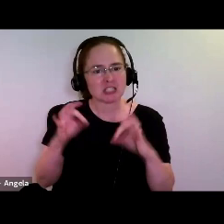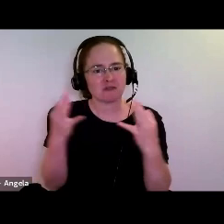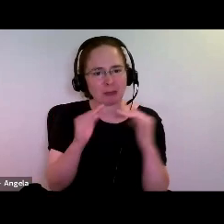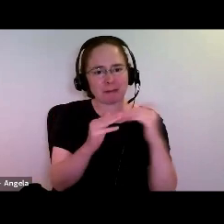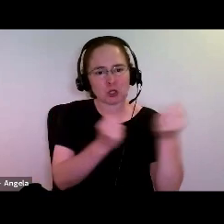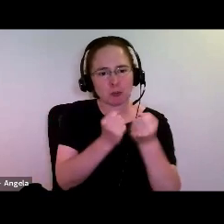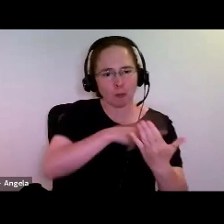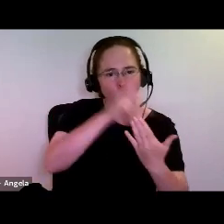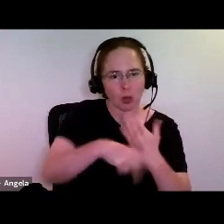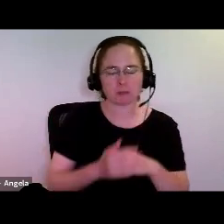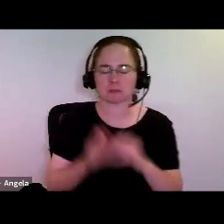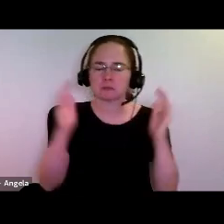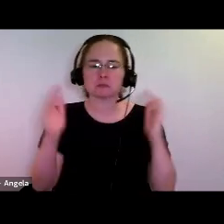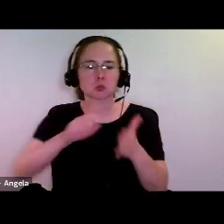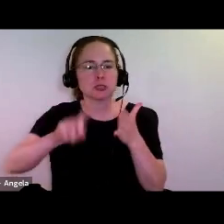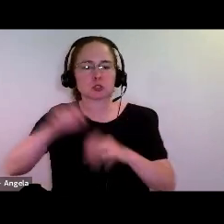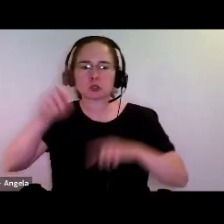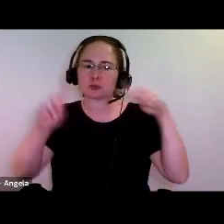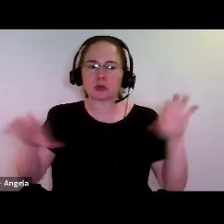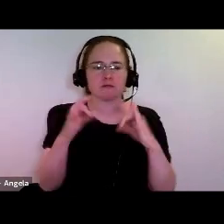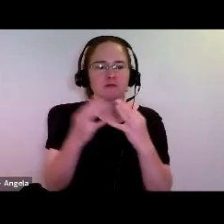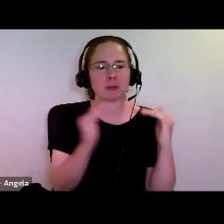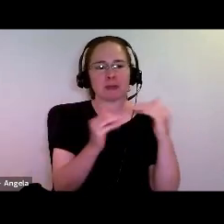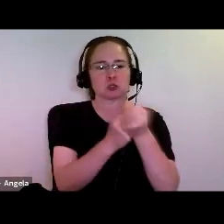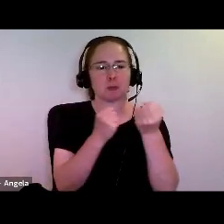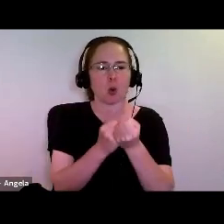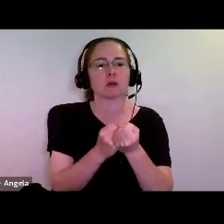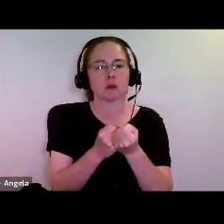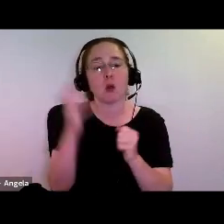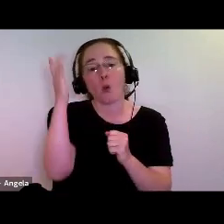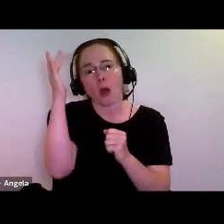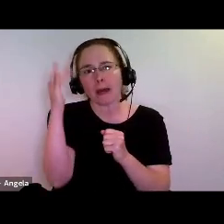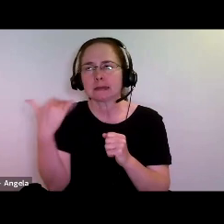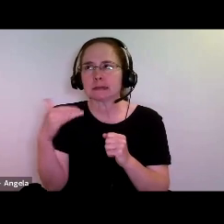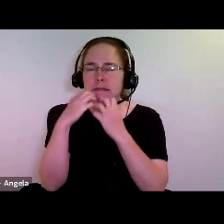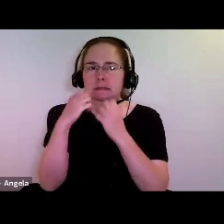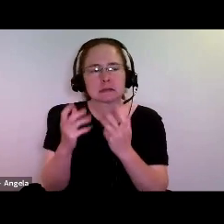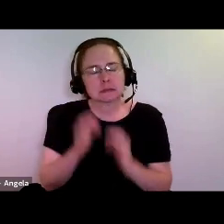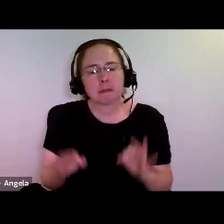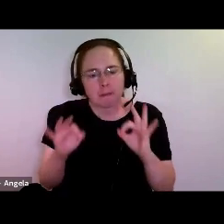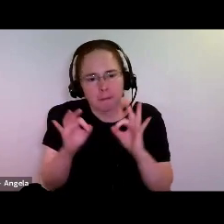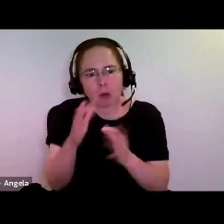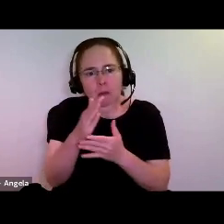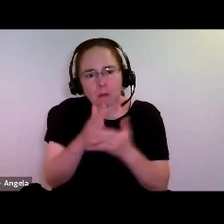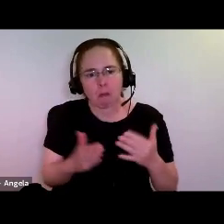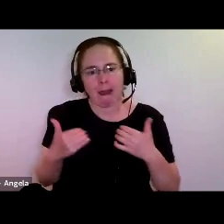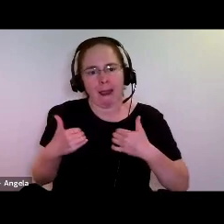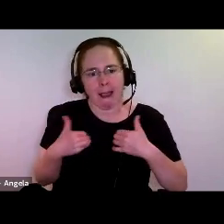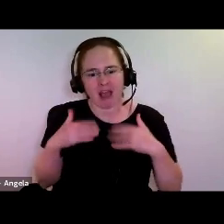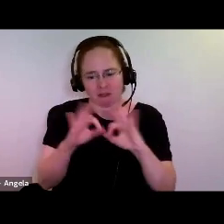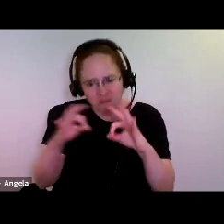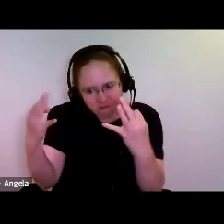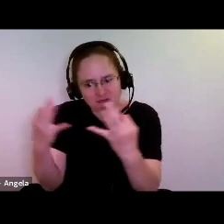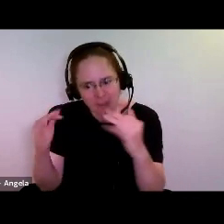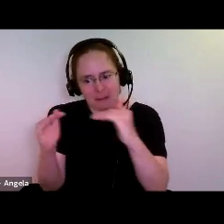research around all different types of family peer support as well, and why it's such a key element to have that